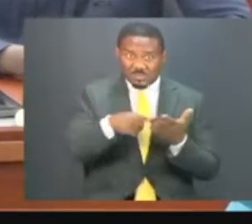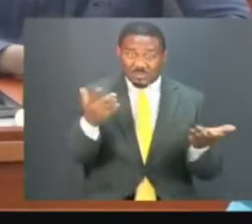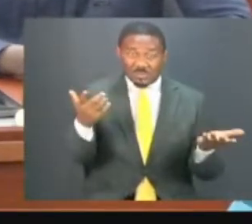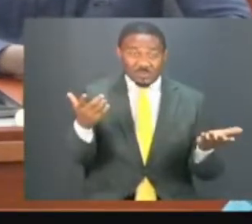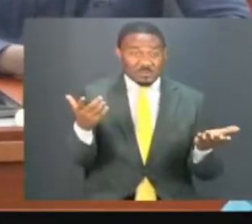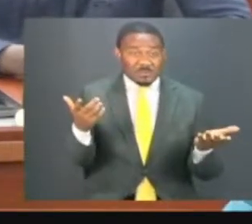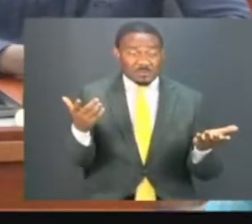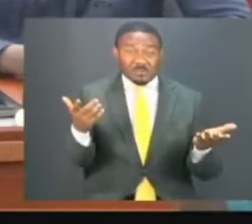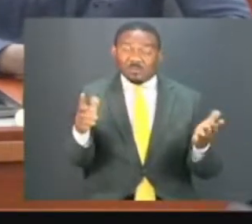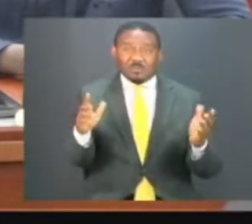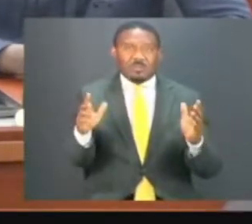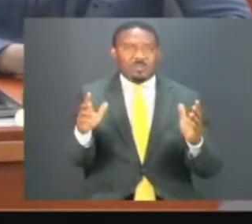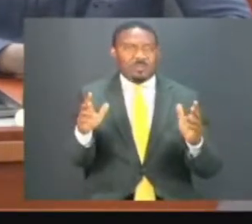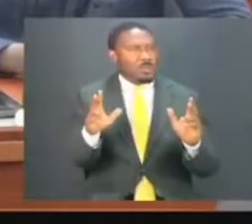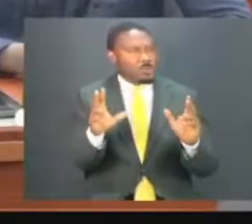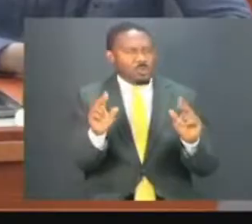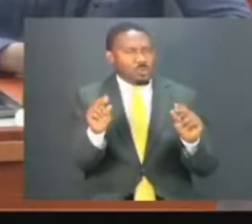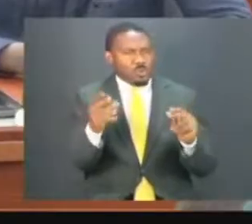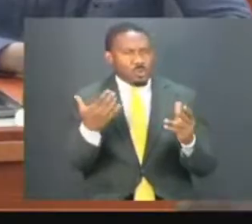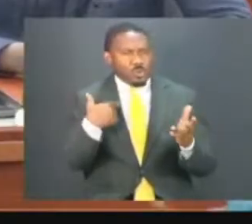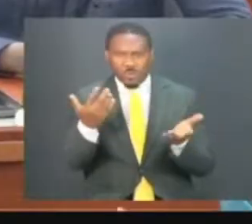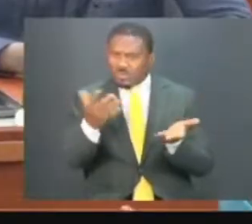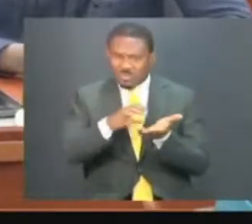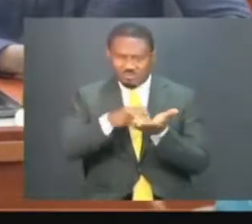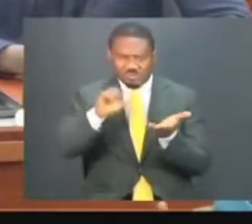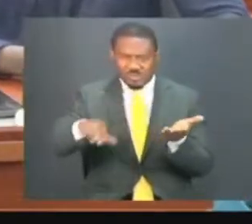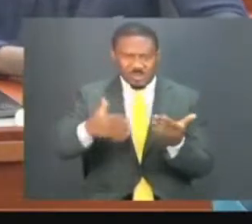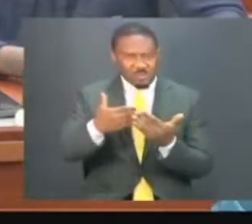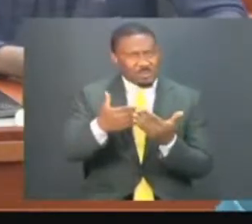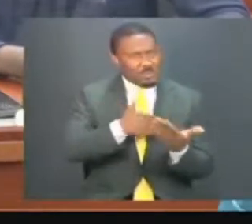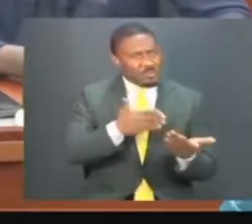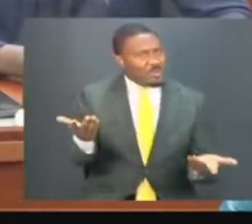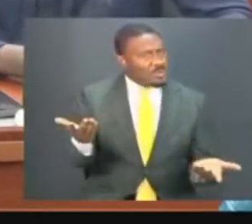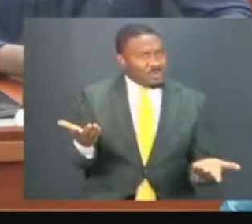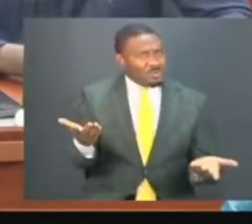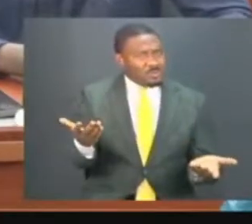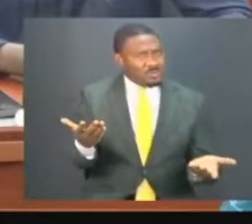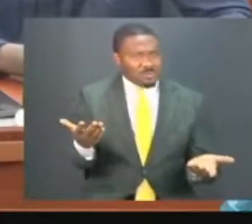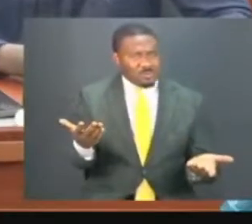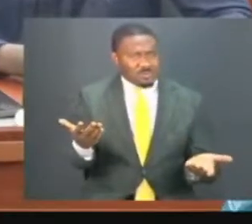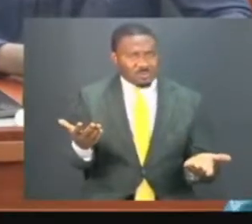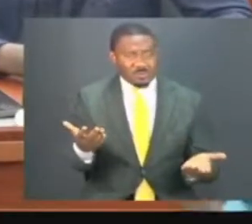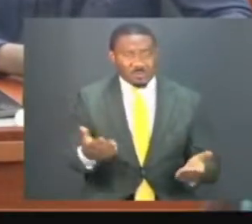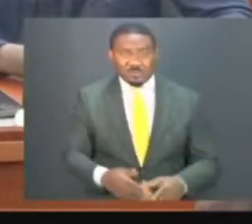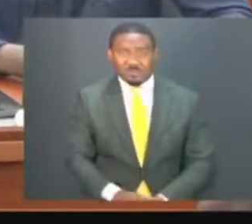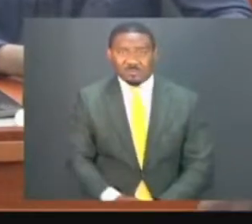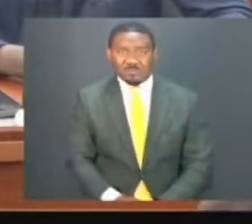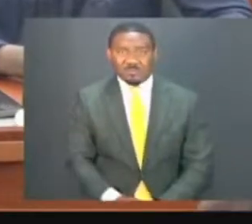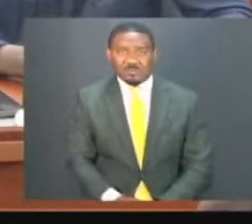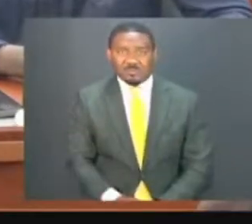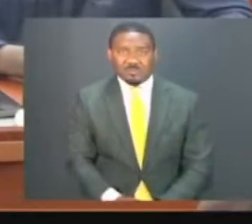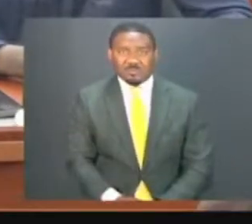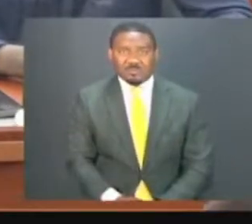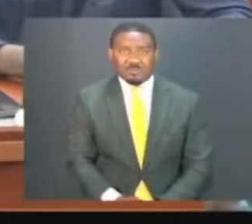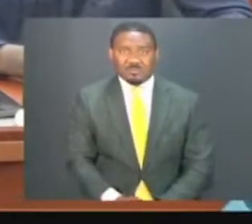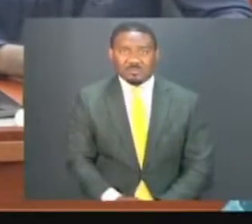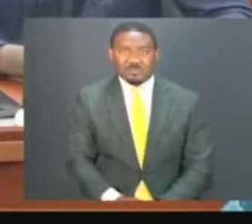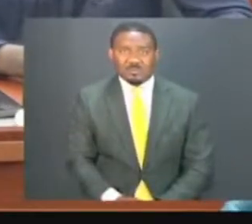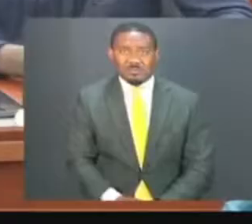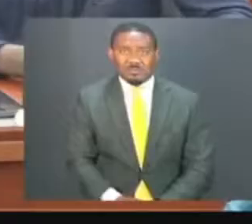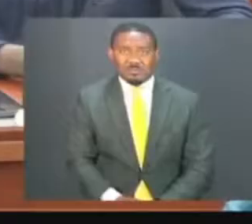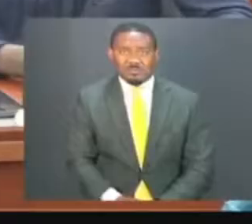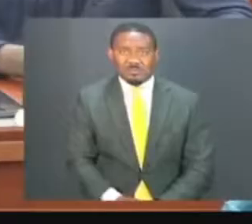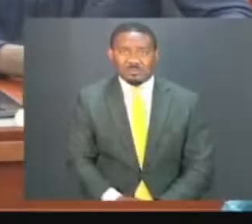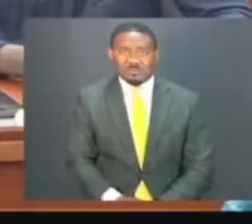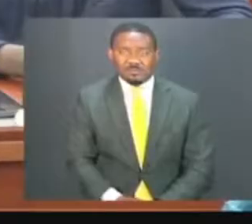We withdrew it before they got their numbers. So it's withdrawn. Speaker, it is withdrawn. It